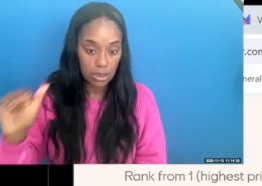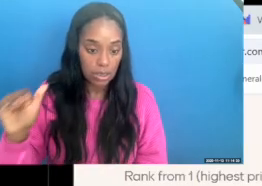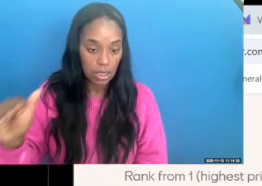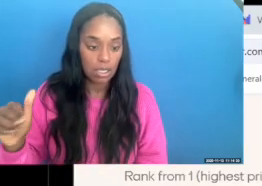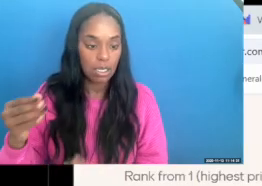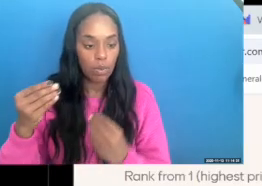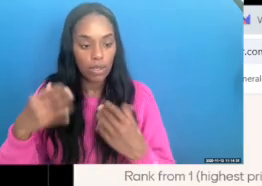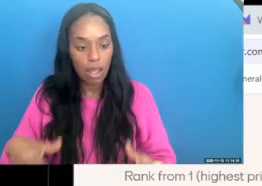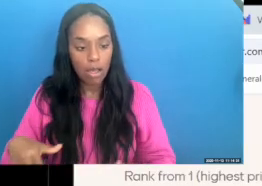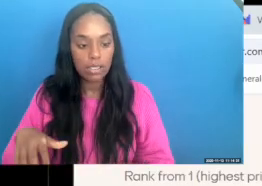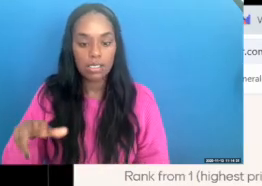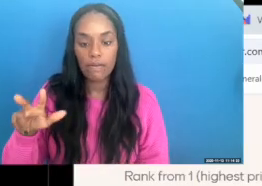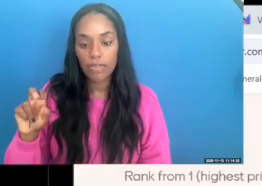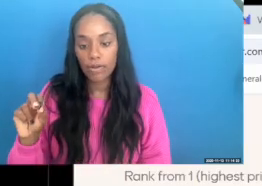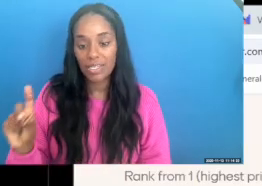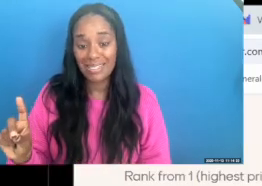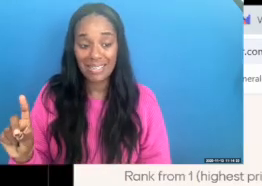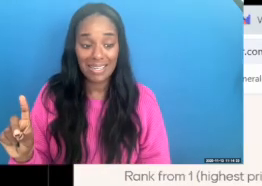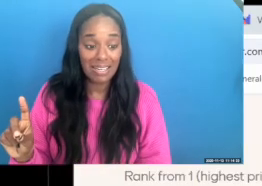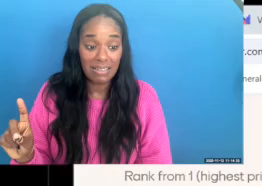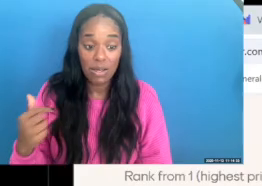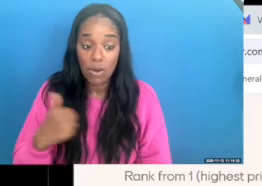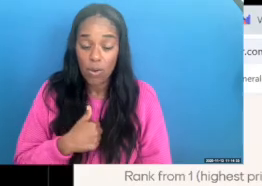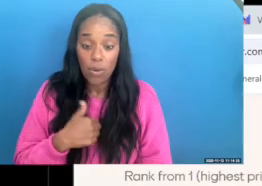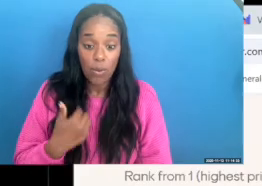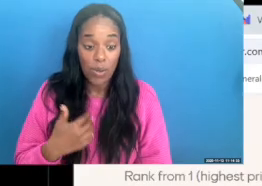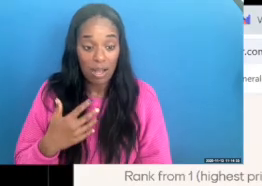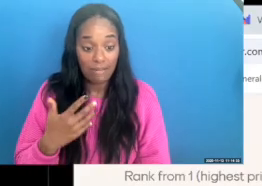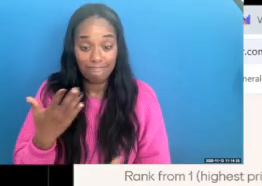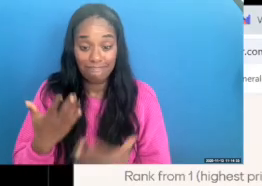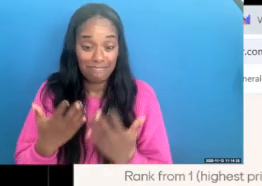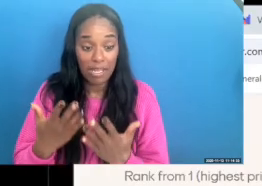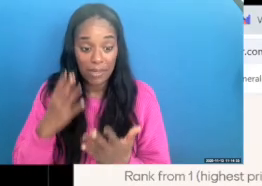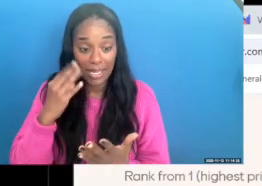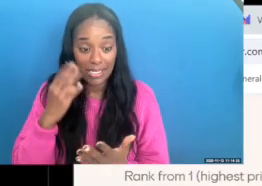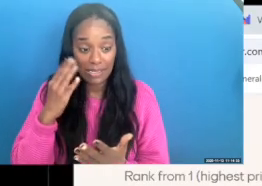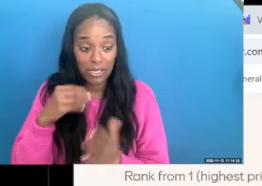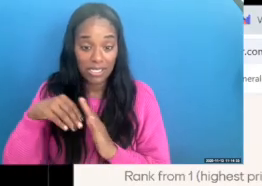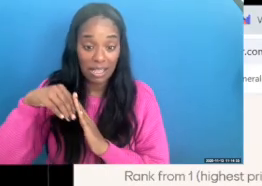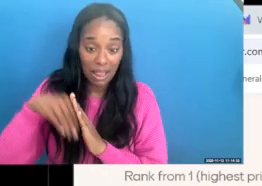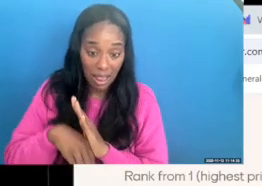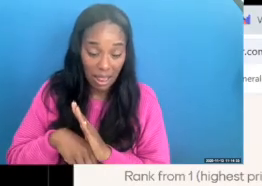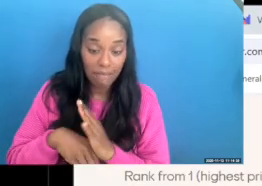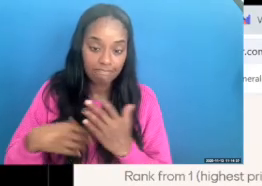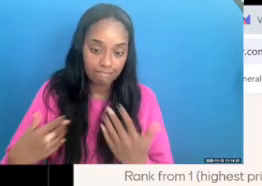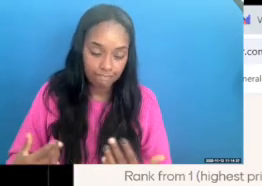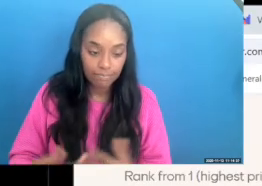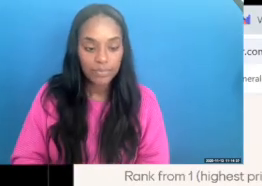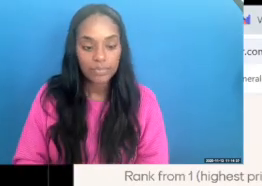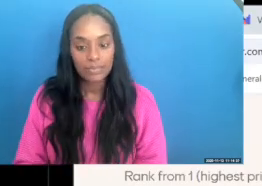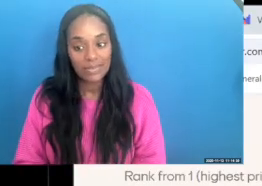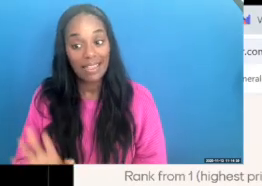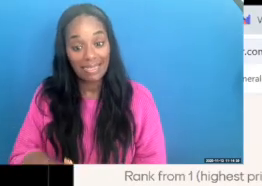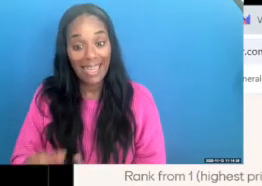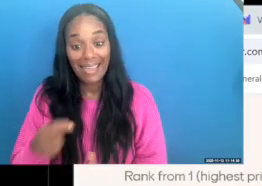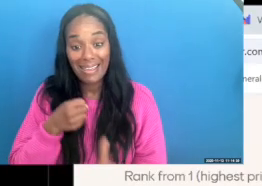state, needs a shot in the arm in the near term. And with the loss of 30D, we are facing, as you said, Lisa, potentially a cliff here, and